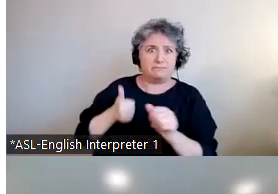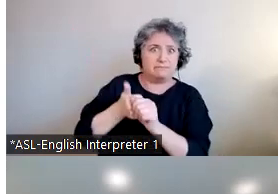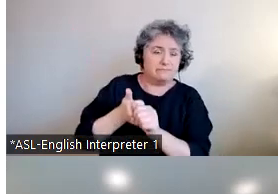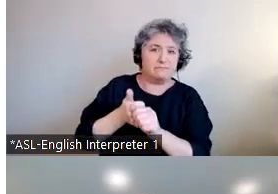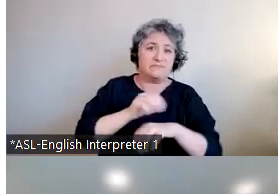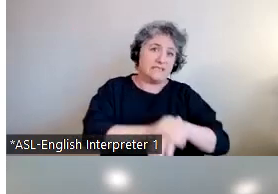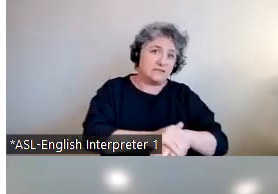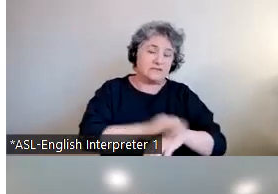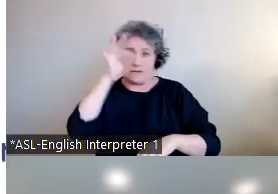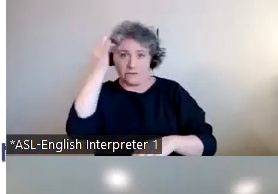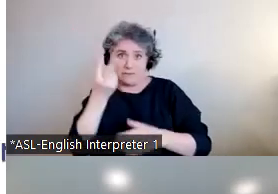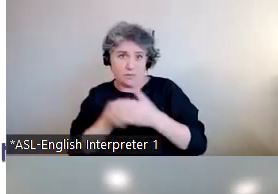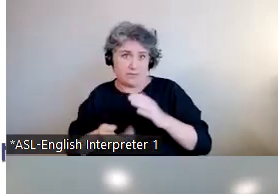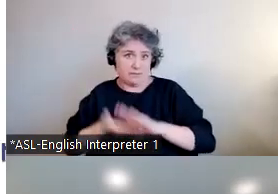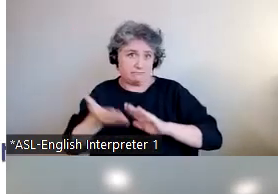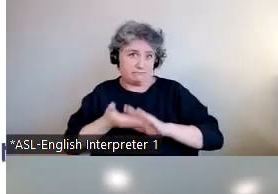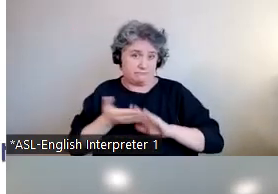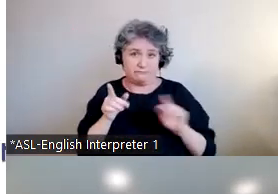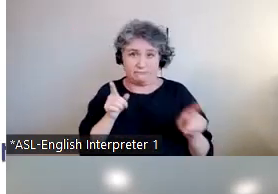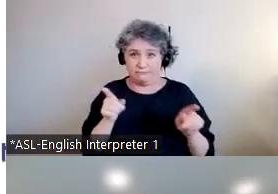in French.